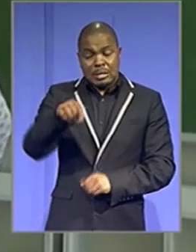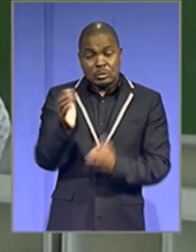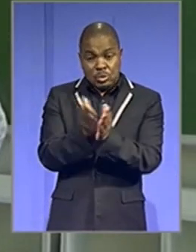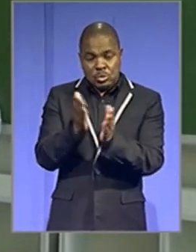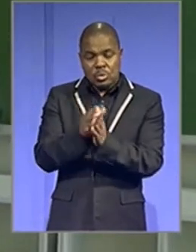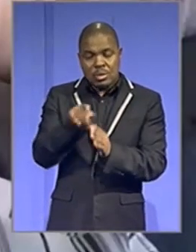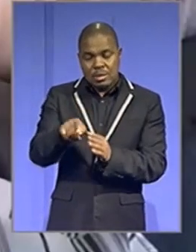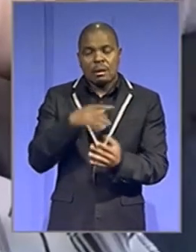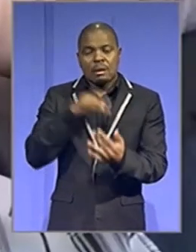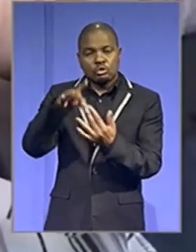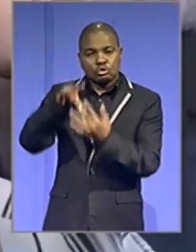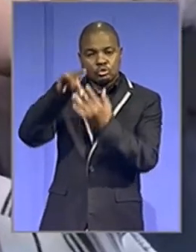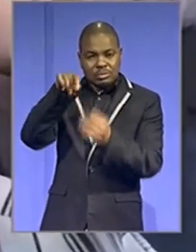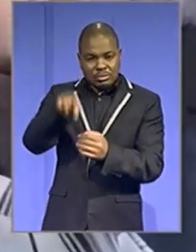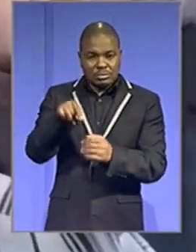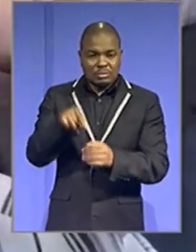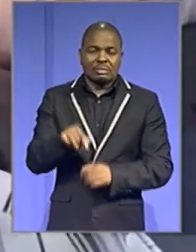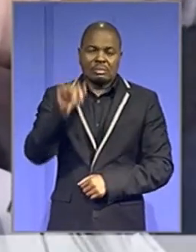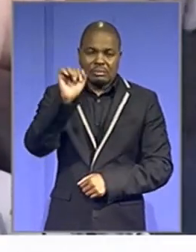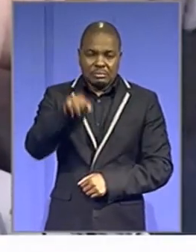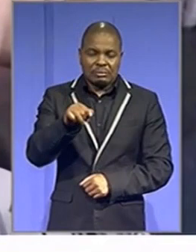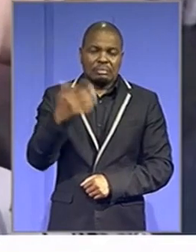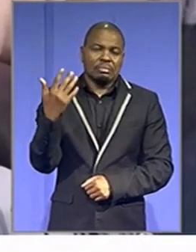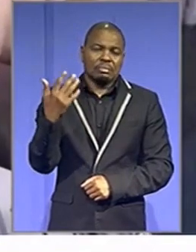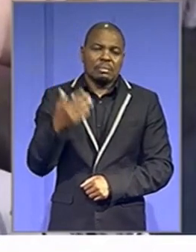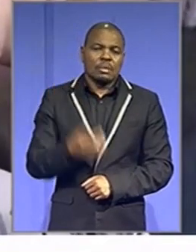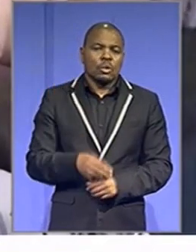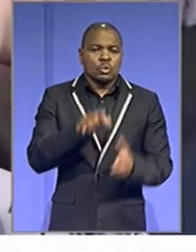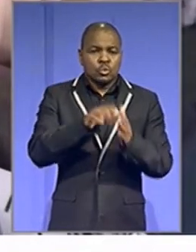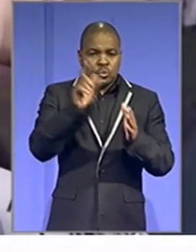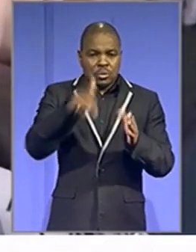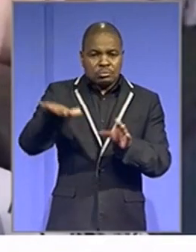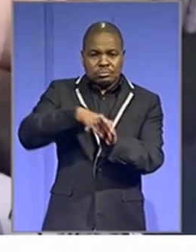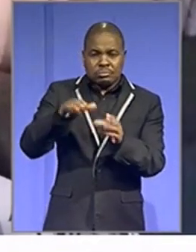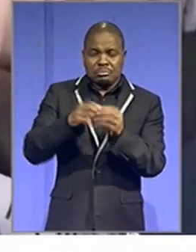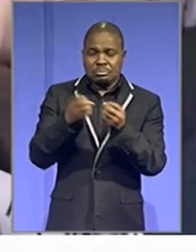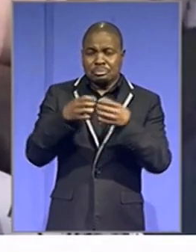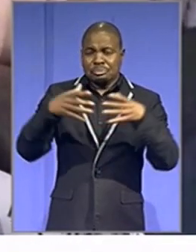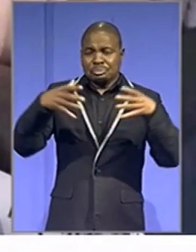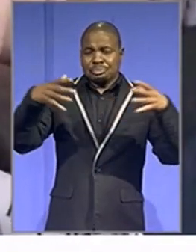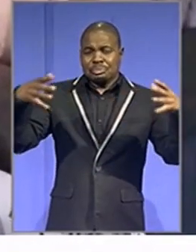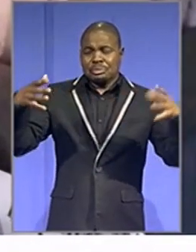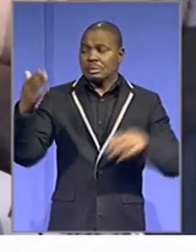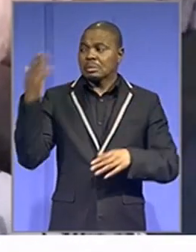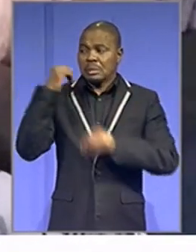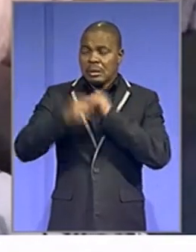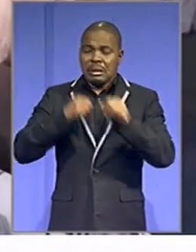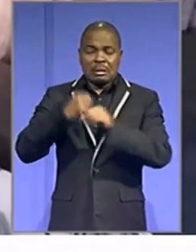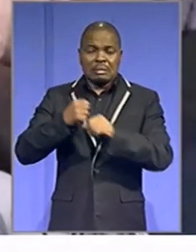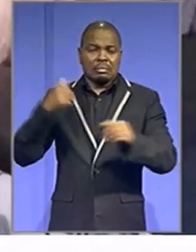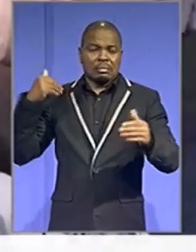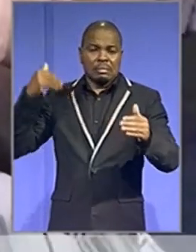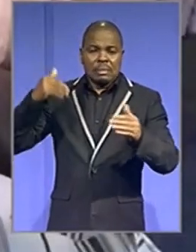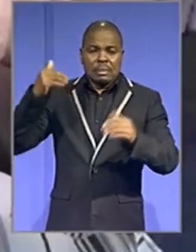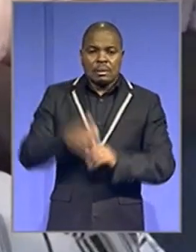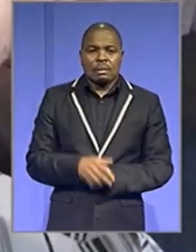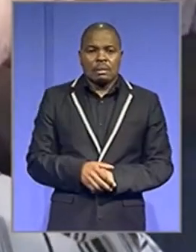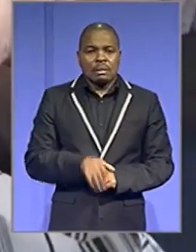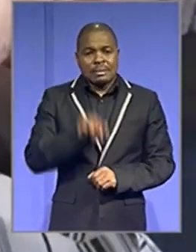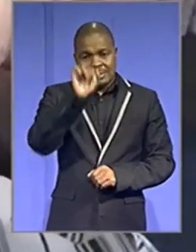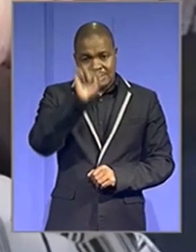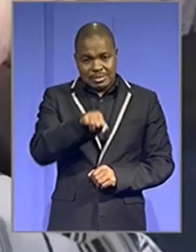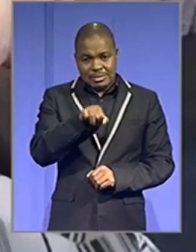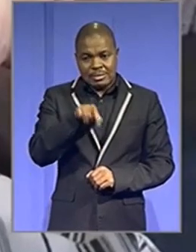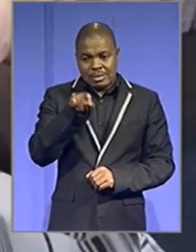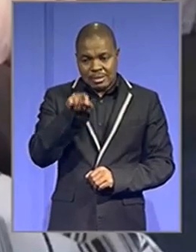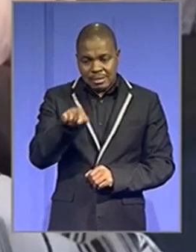those schools that have experienced an increase in learner enrollment in the past few years, and that has obviously put some pressure